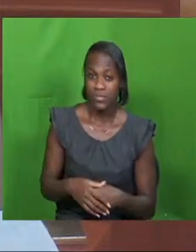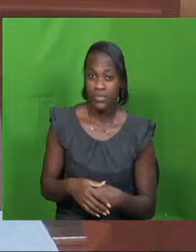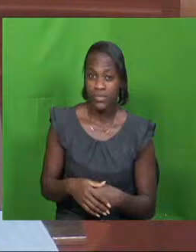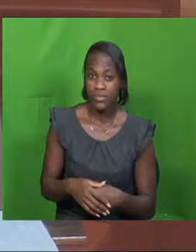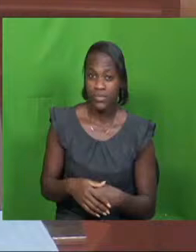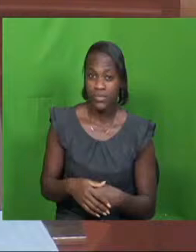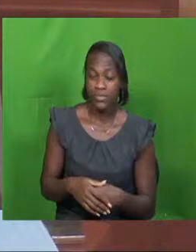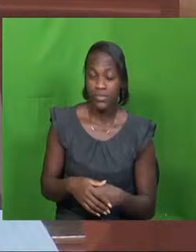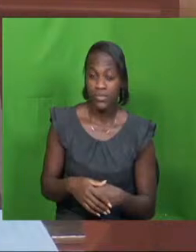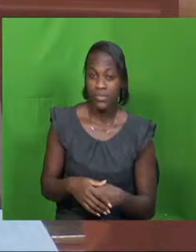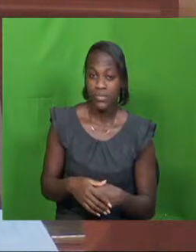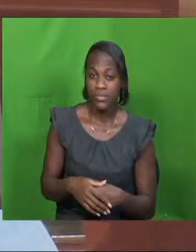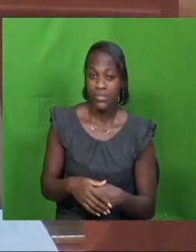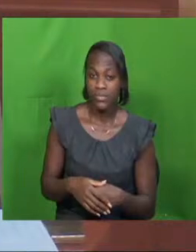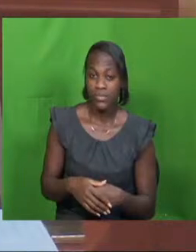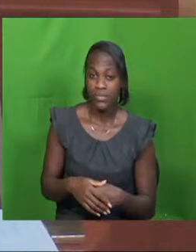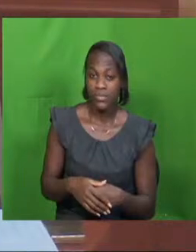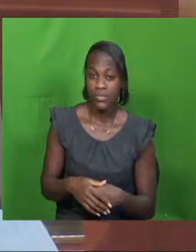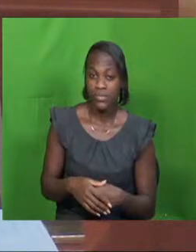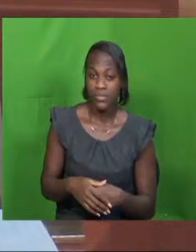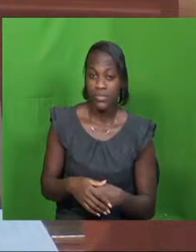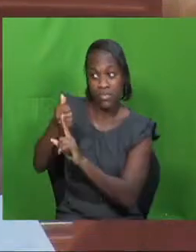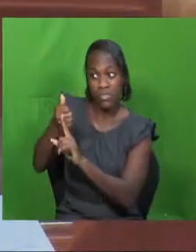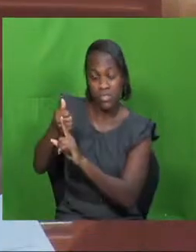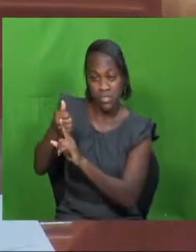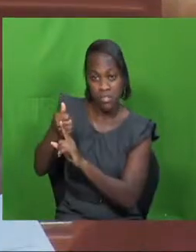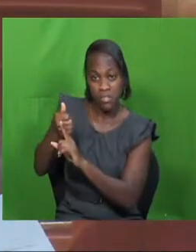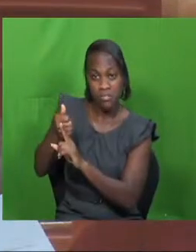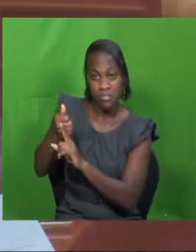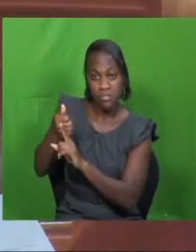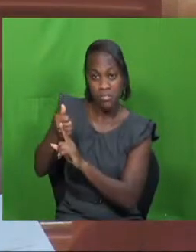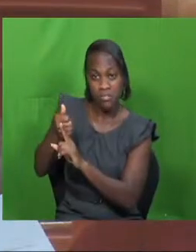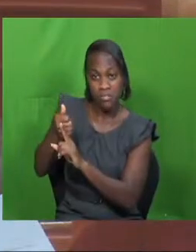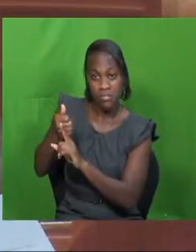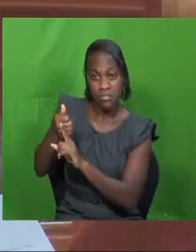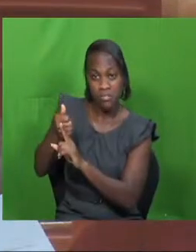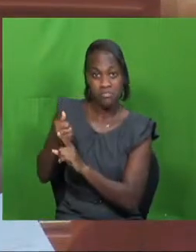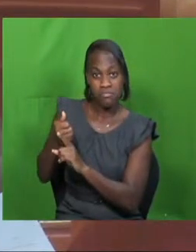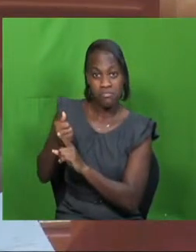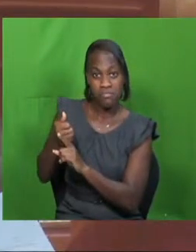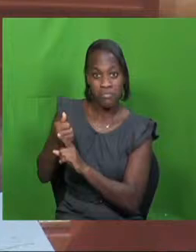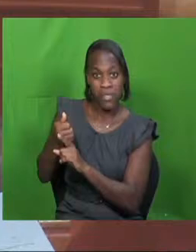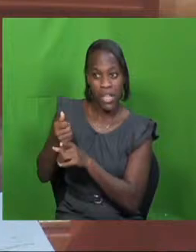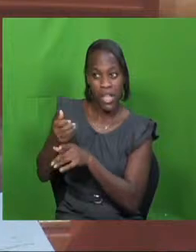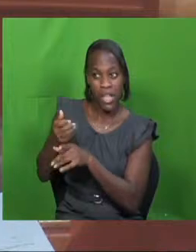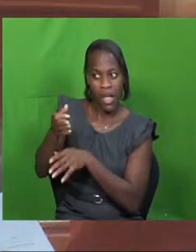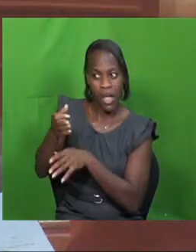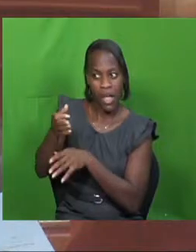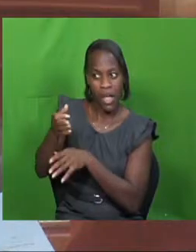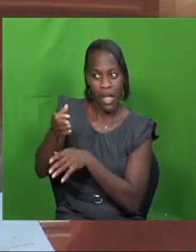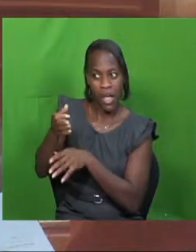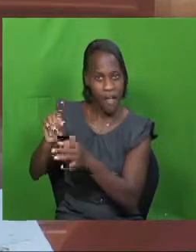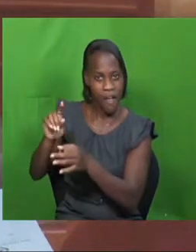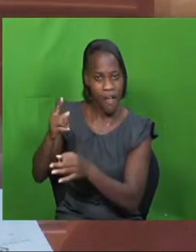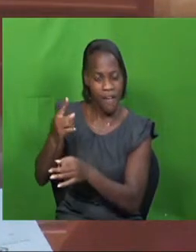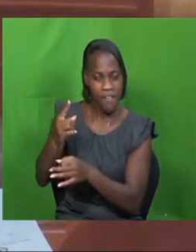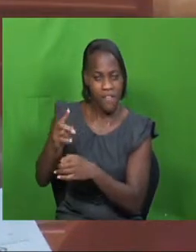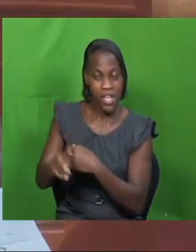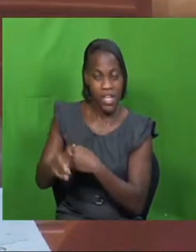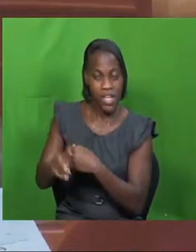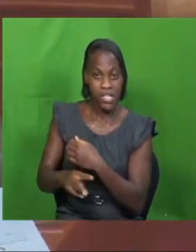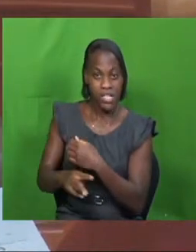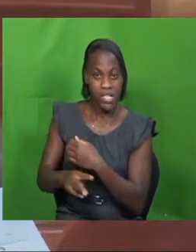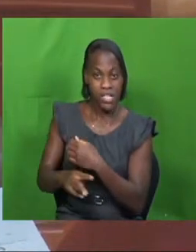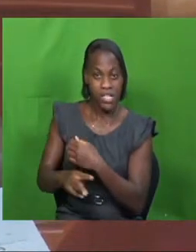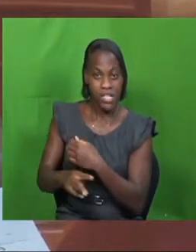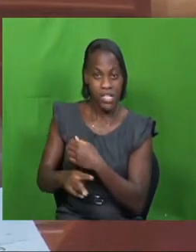withdrawal of your good self, the Right Honourable Speaker, and then the second Deputy Speaker taking the chair.